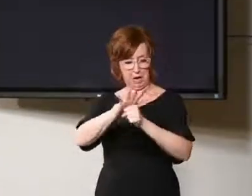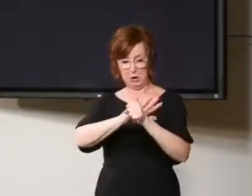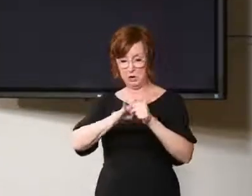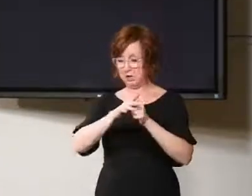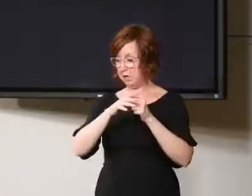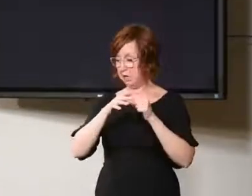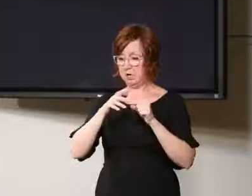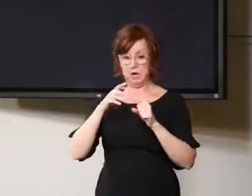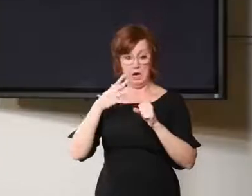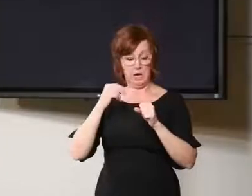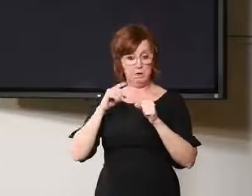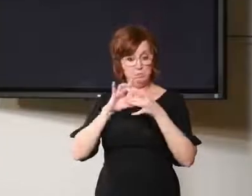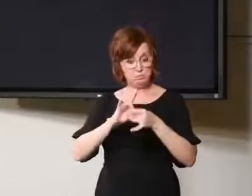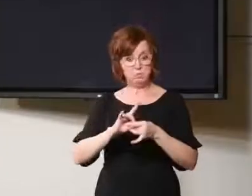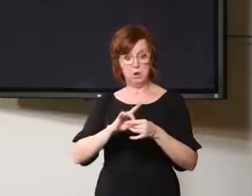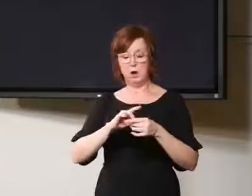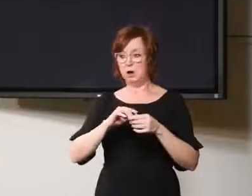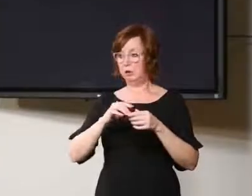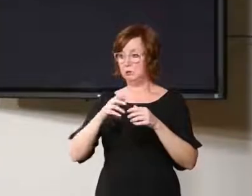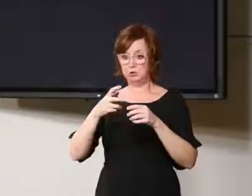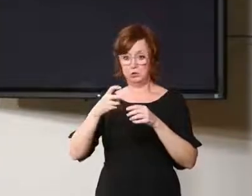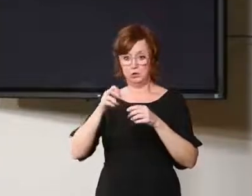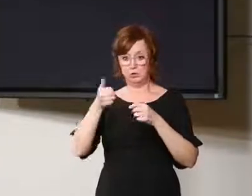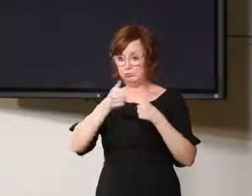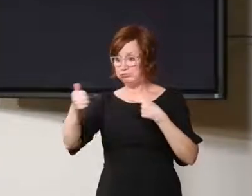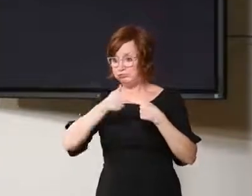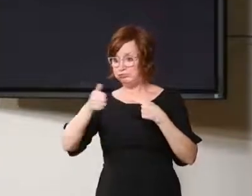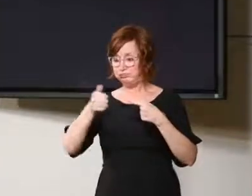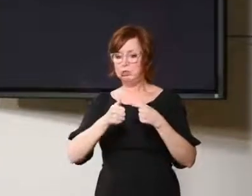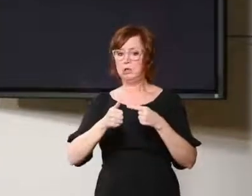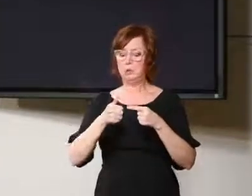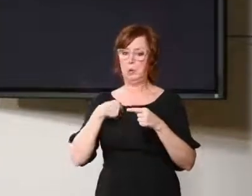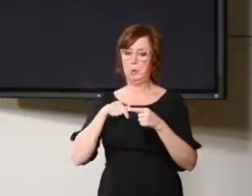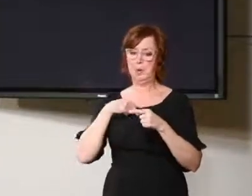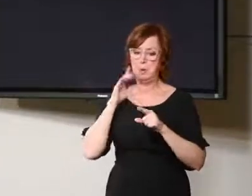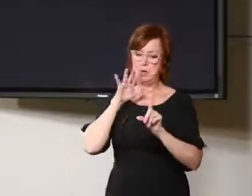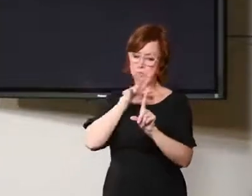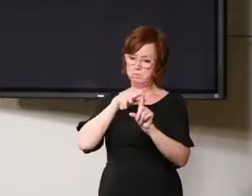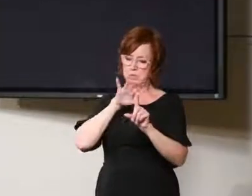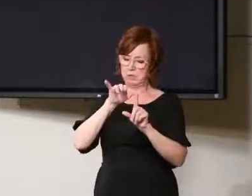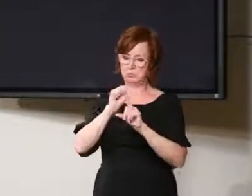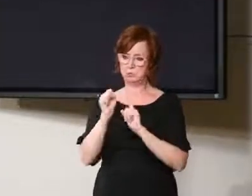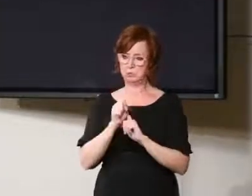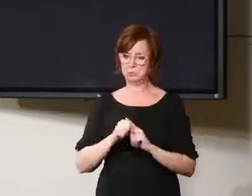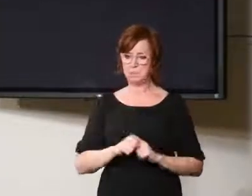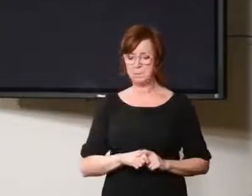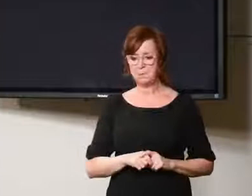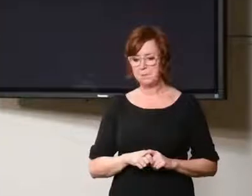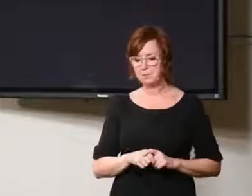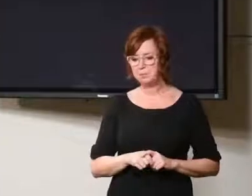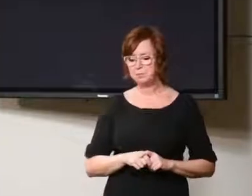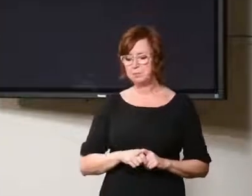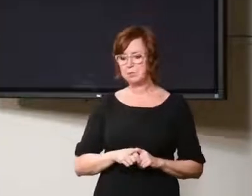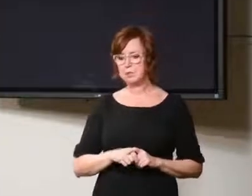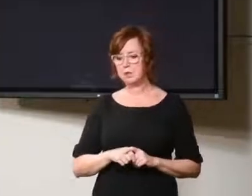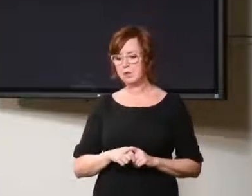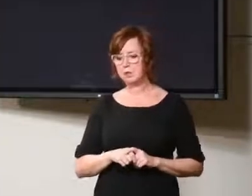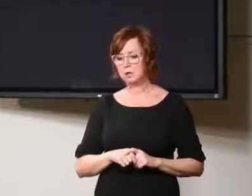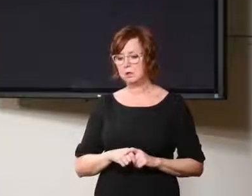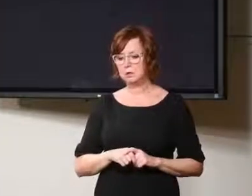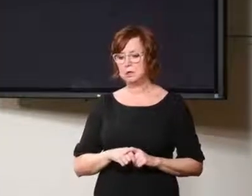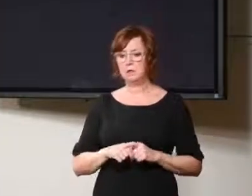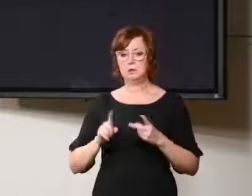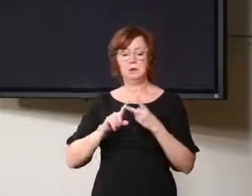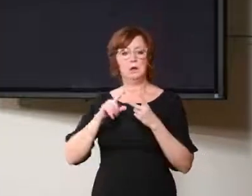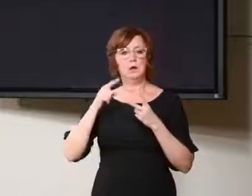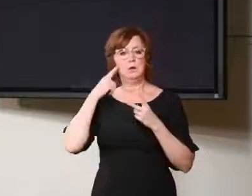travel, we would take that under consideration. If we had a regional outbreak in a facility